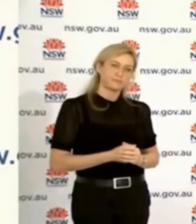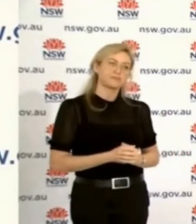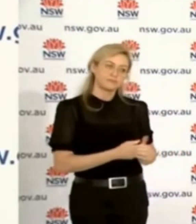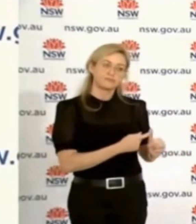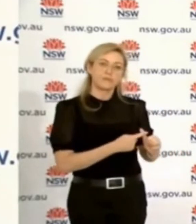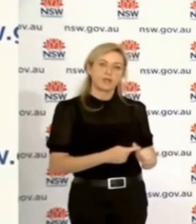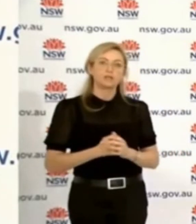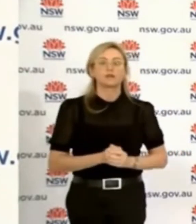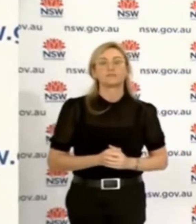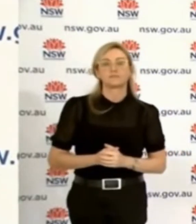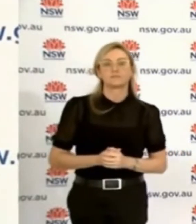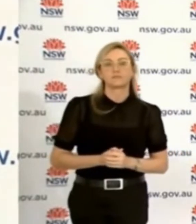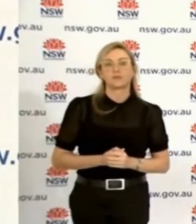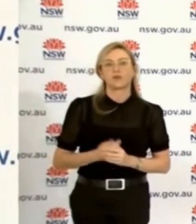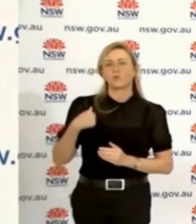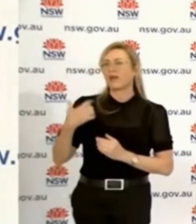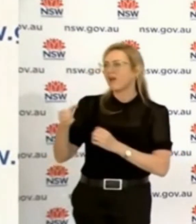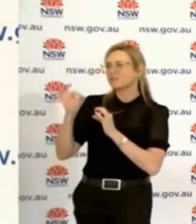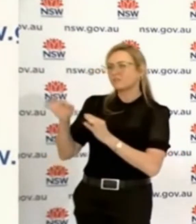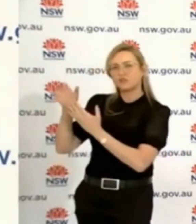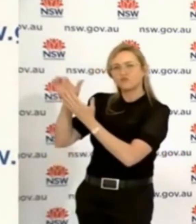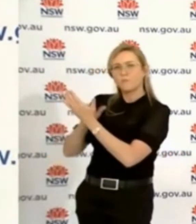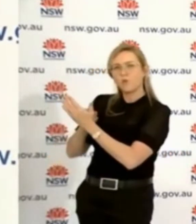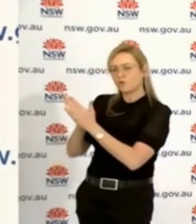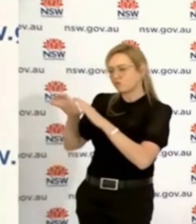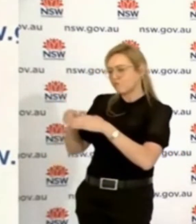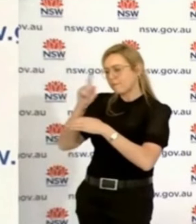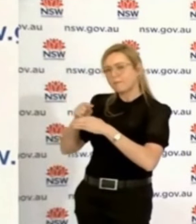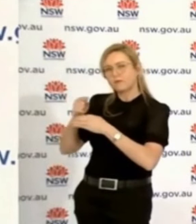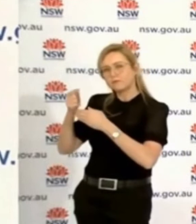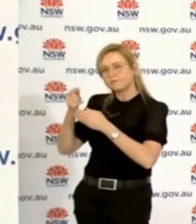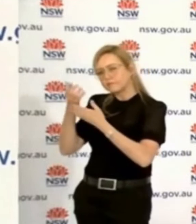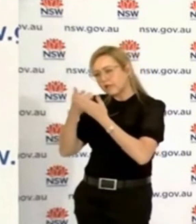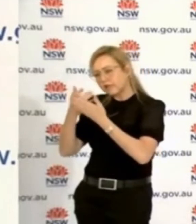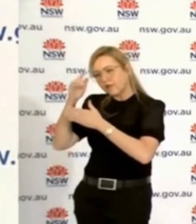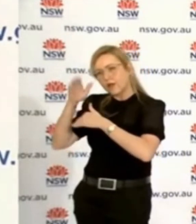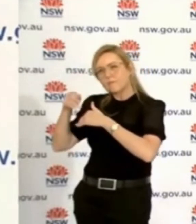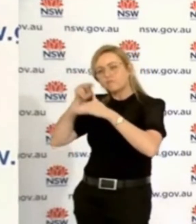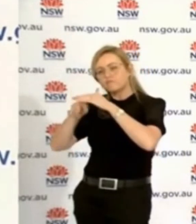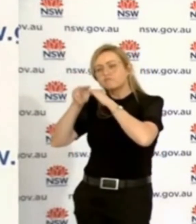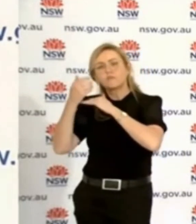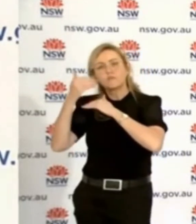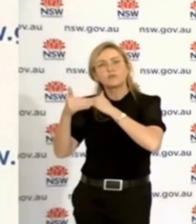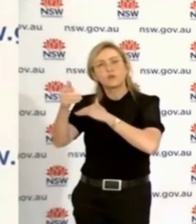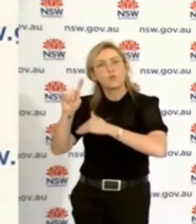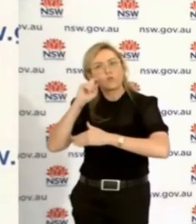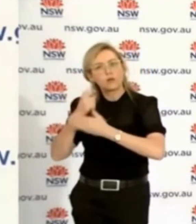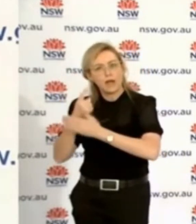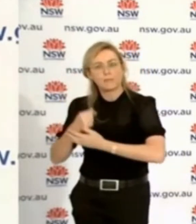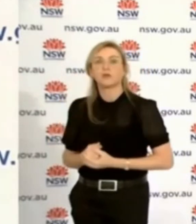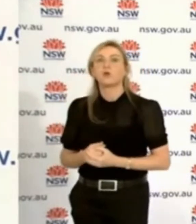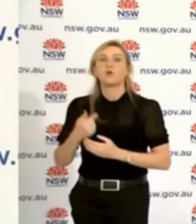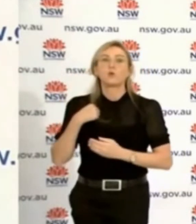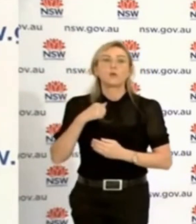and in the Doherty report, that there may be times as we move forward where there are high case numbers that there would be